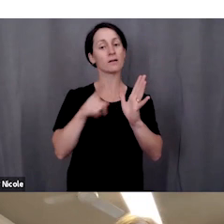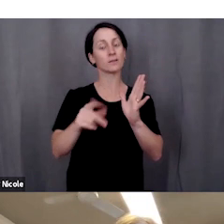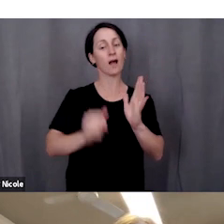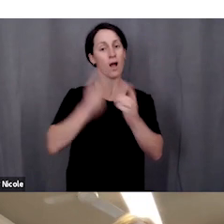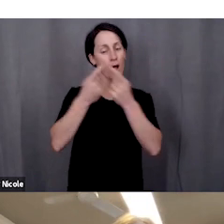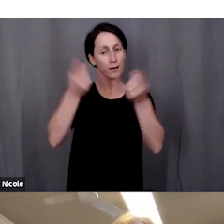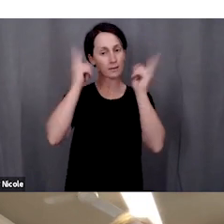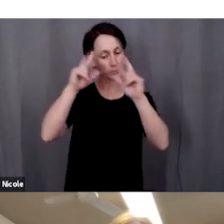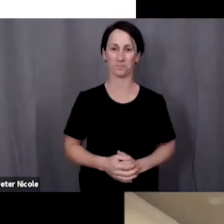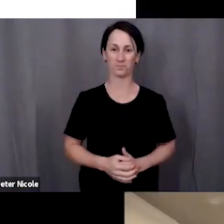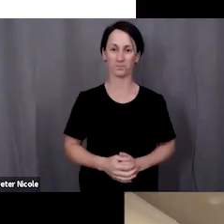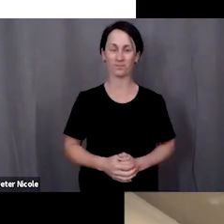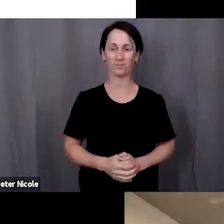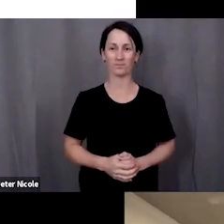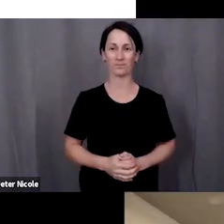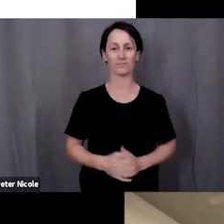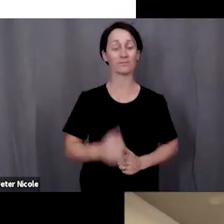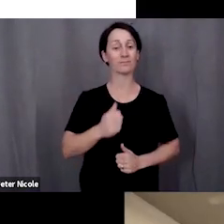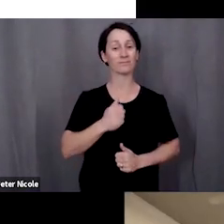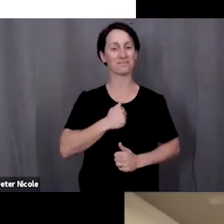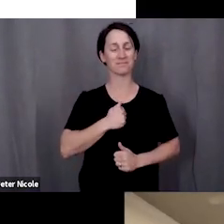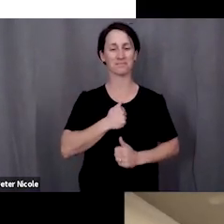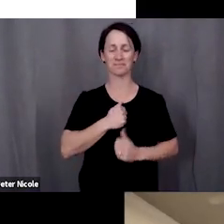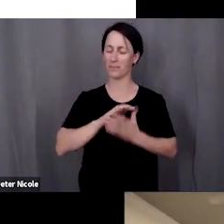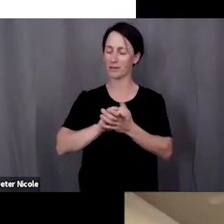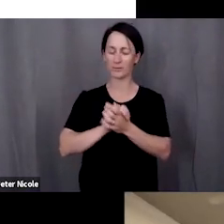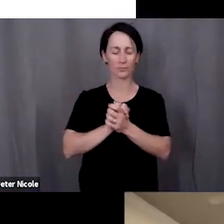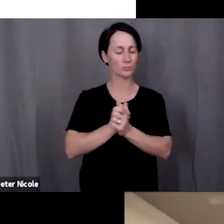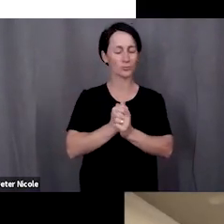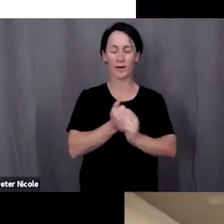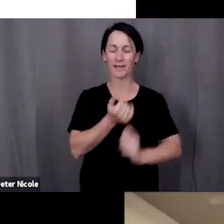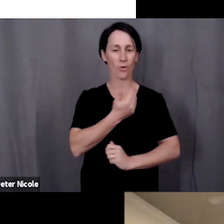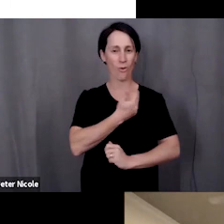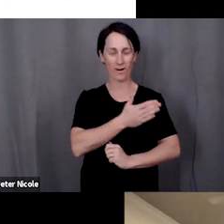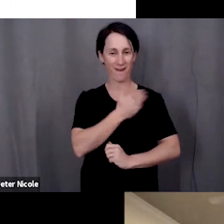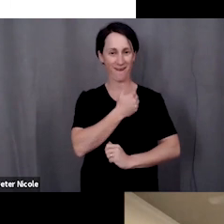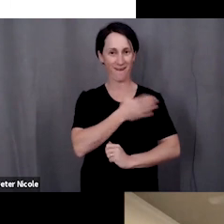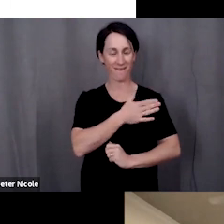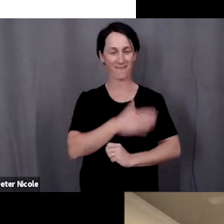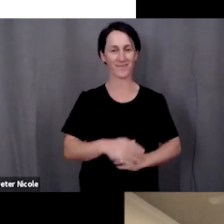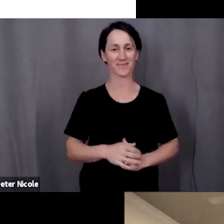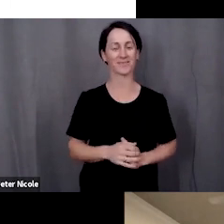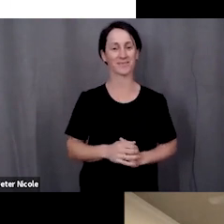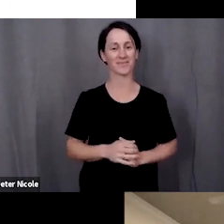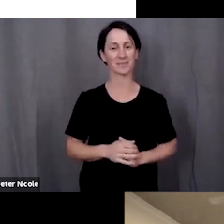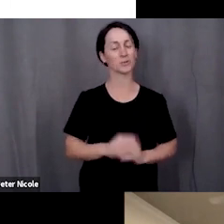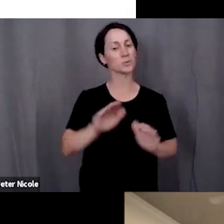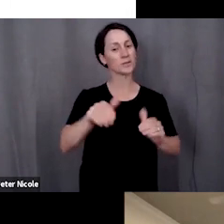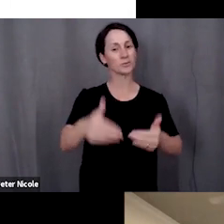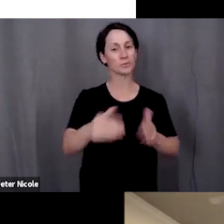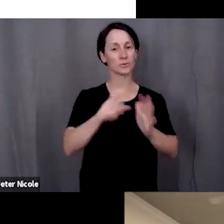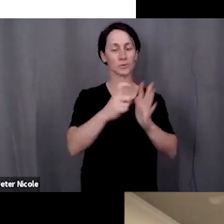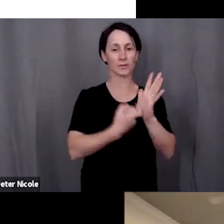today's speakers. It is my great honor and privilege to introduce to you Dr.